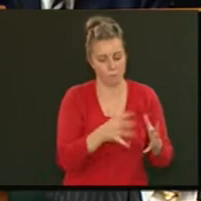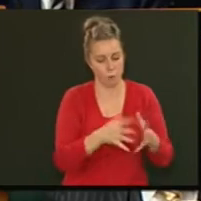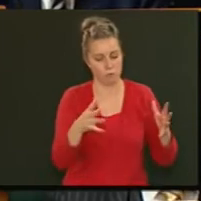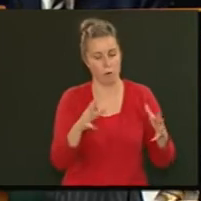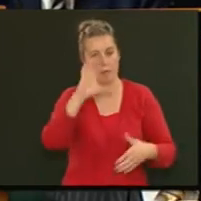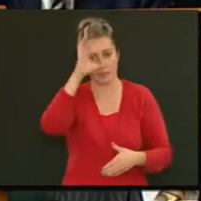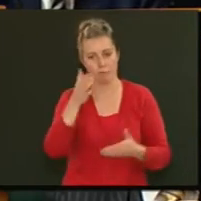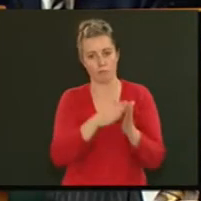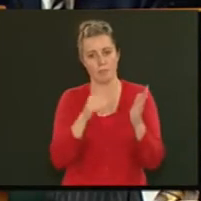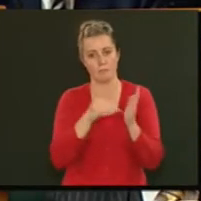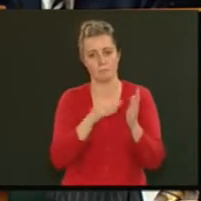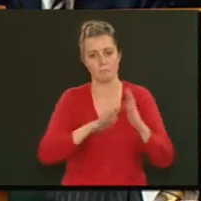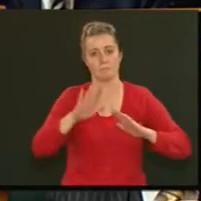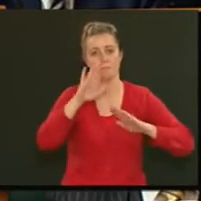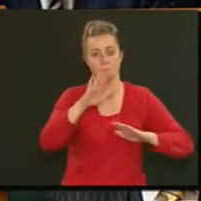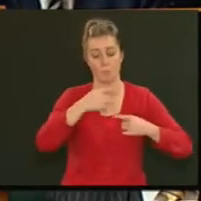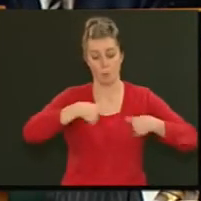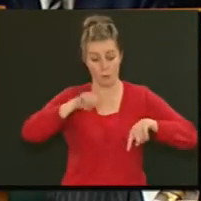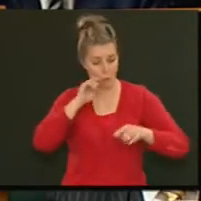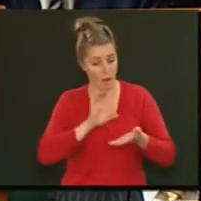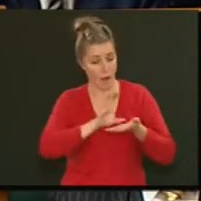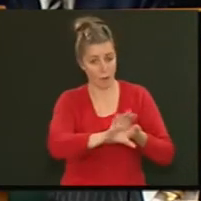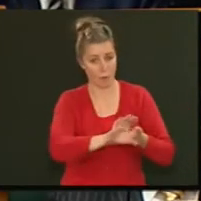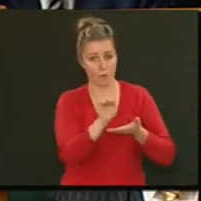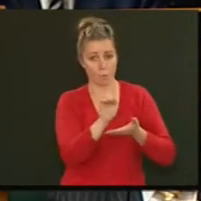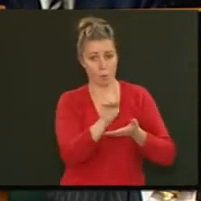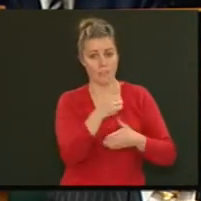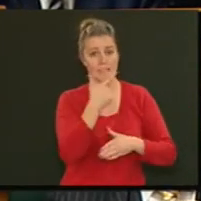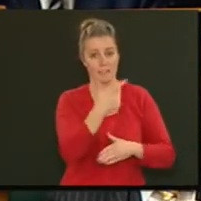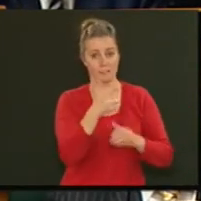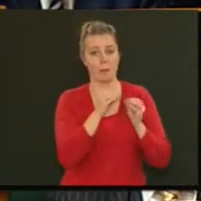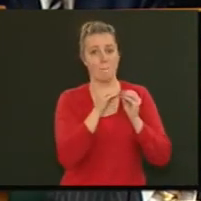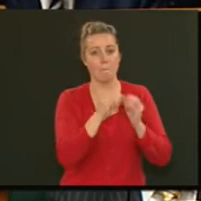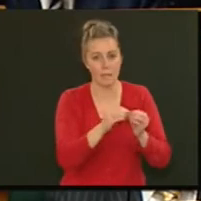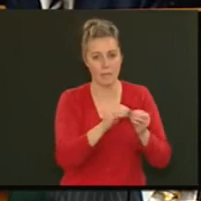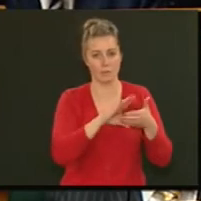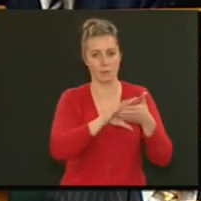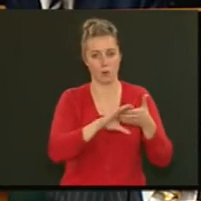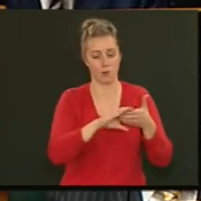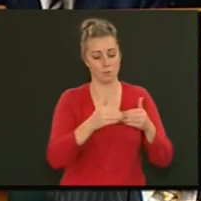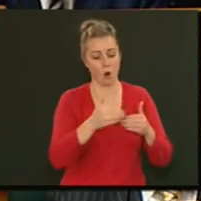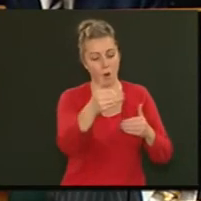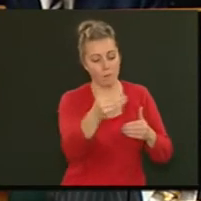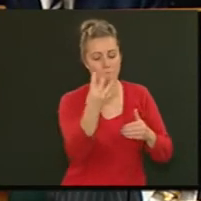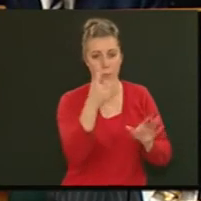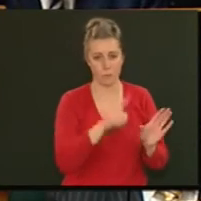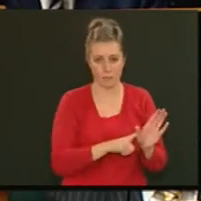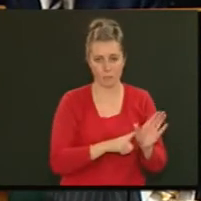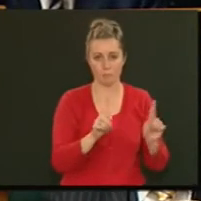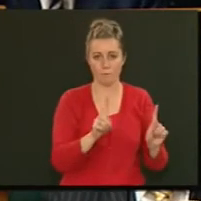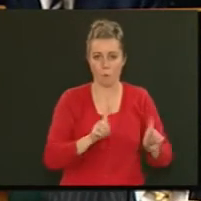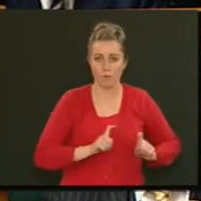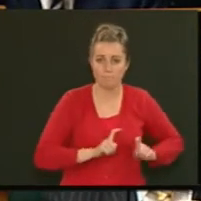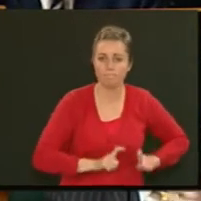country. We are therefore allocating $7 billion over 4 years to sustain